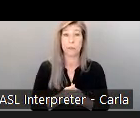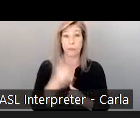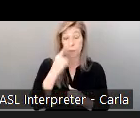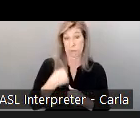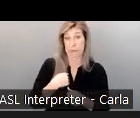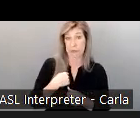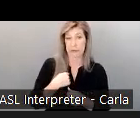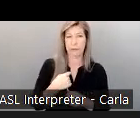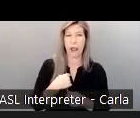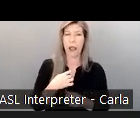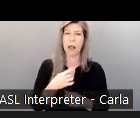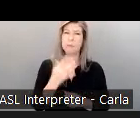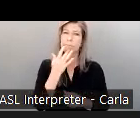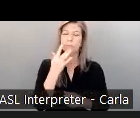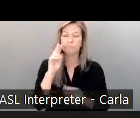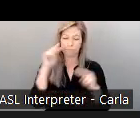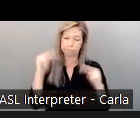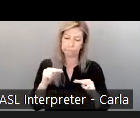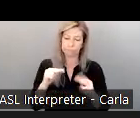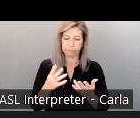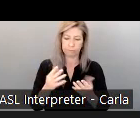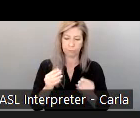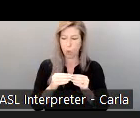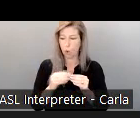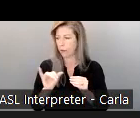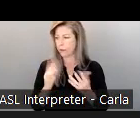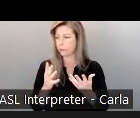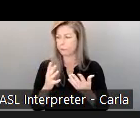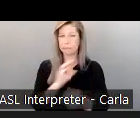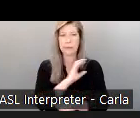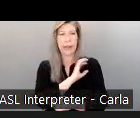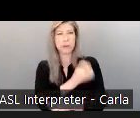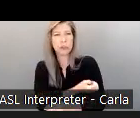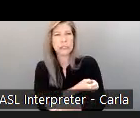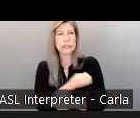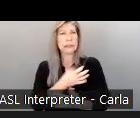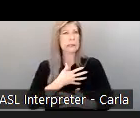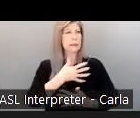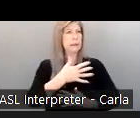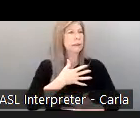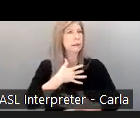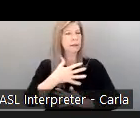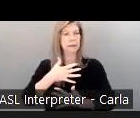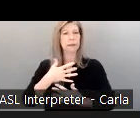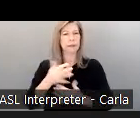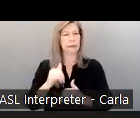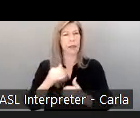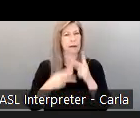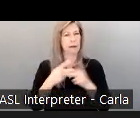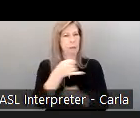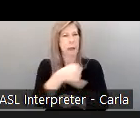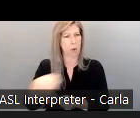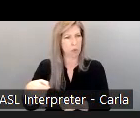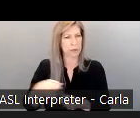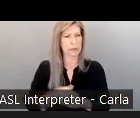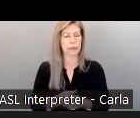is more around kind of energetic boundaries. Knowing how to really be